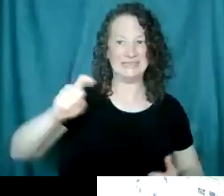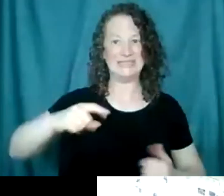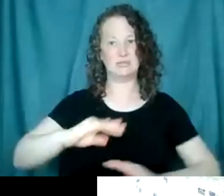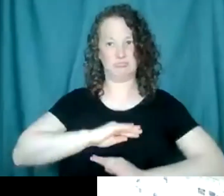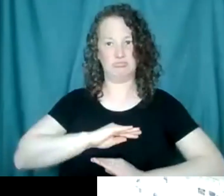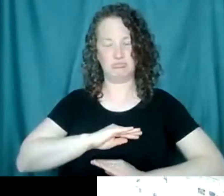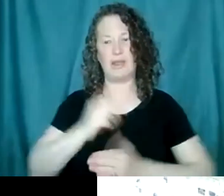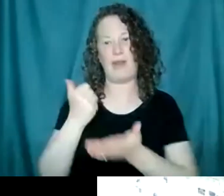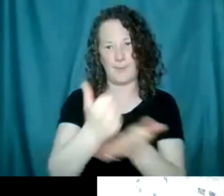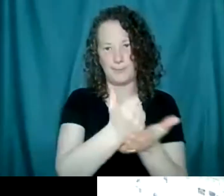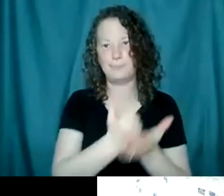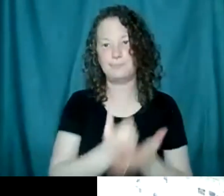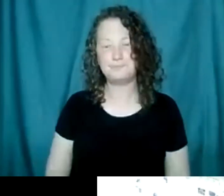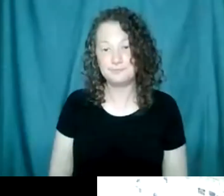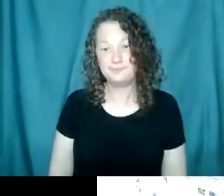what they need.